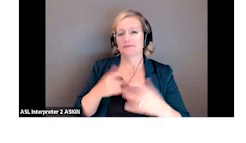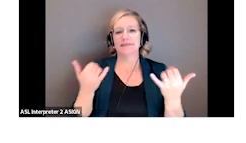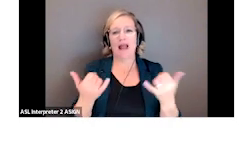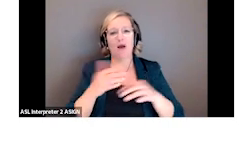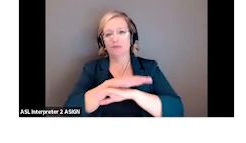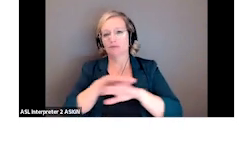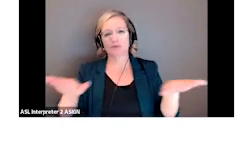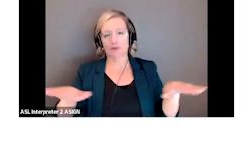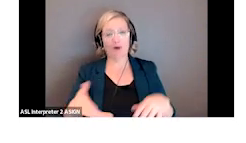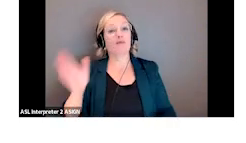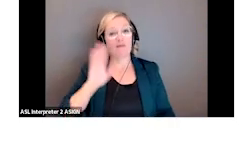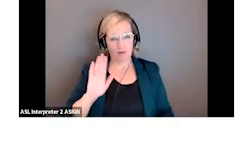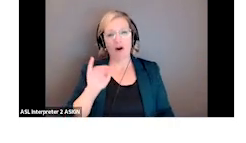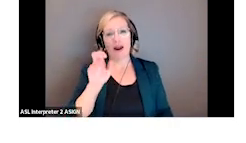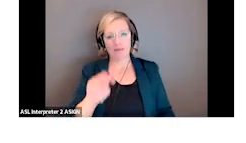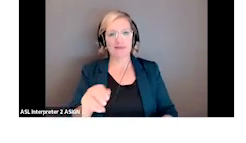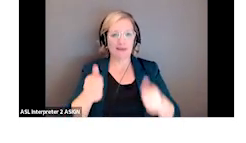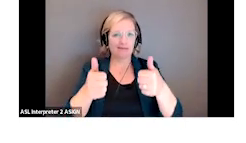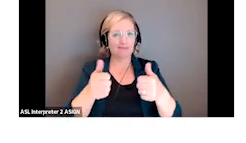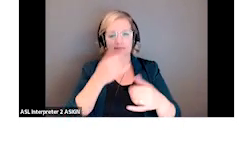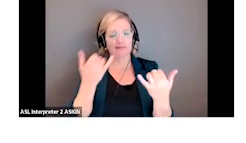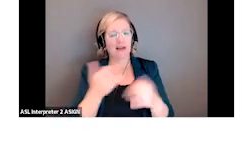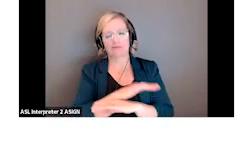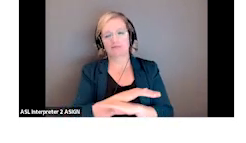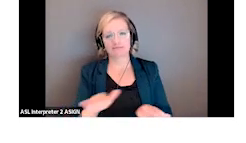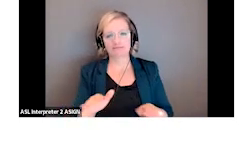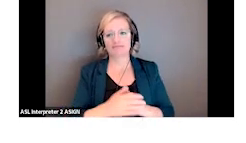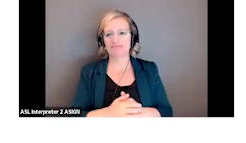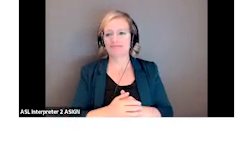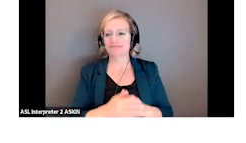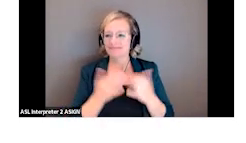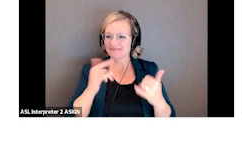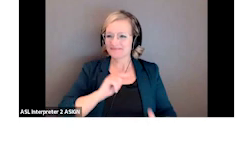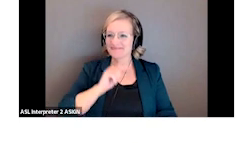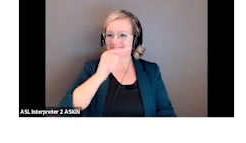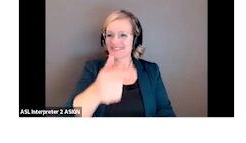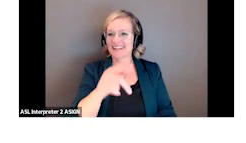Okay. So I think, Temi, we're out of time. Yeah,